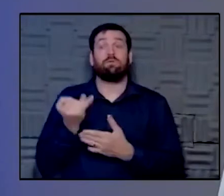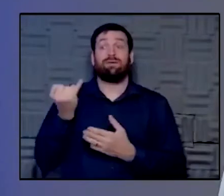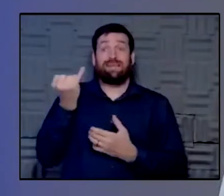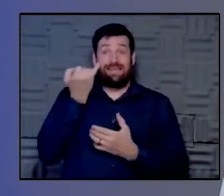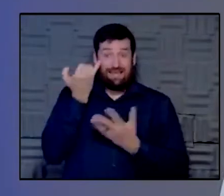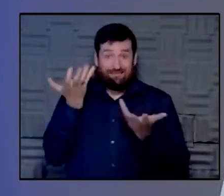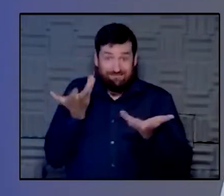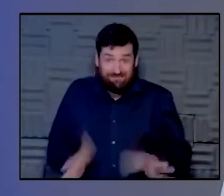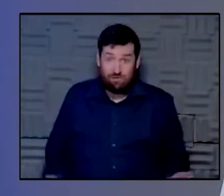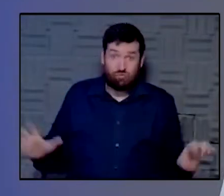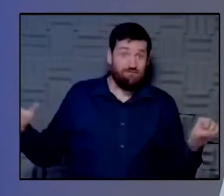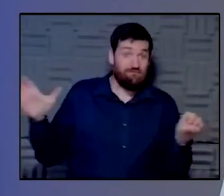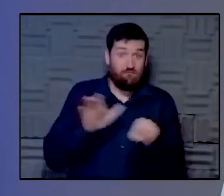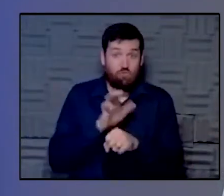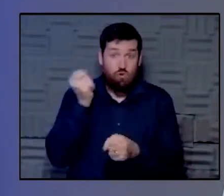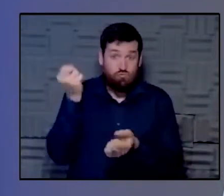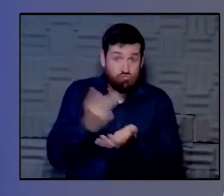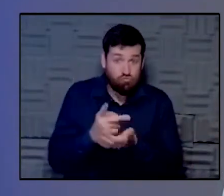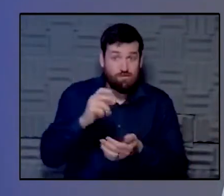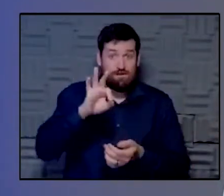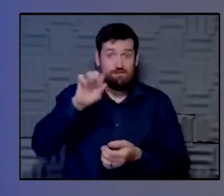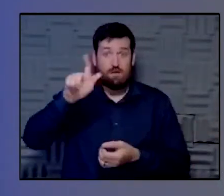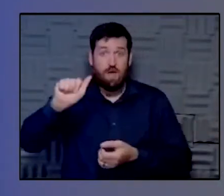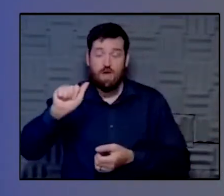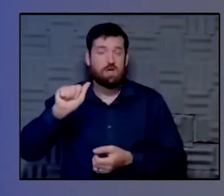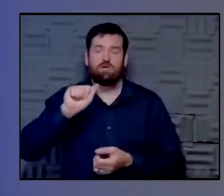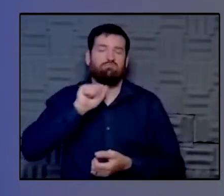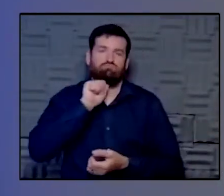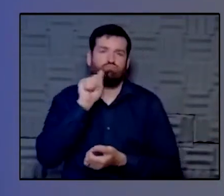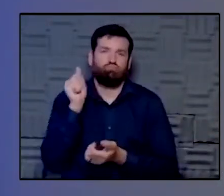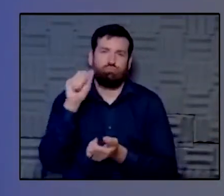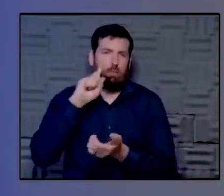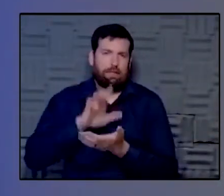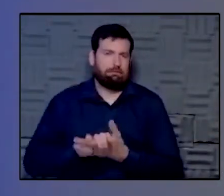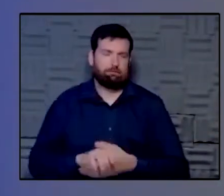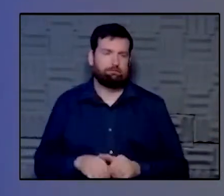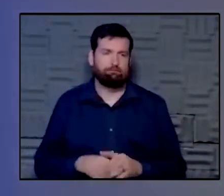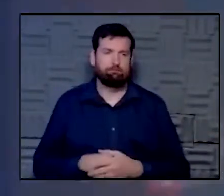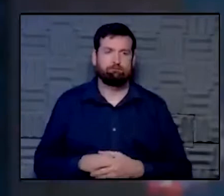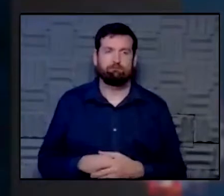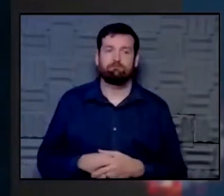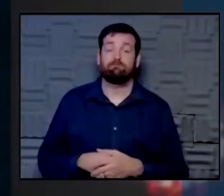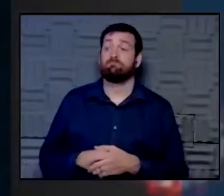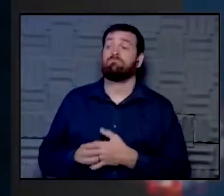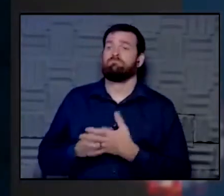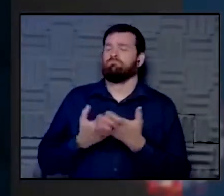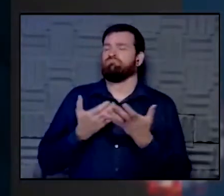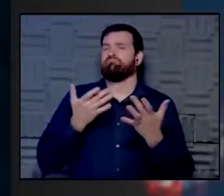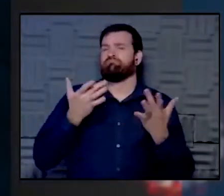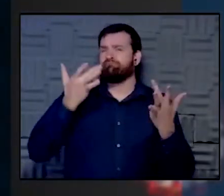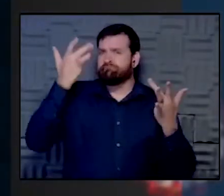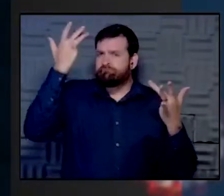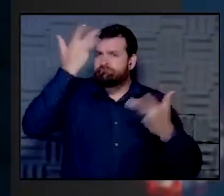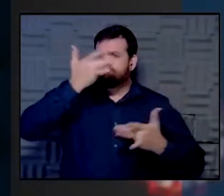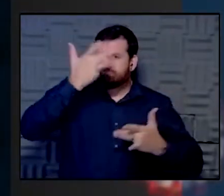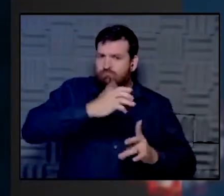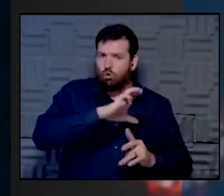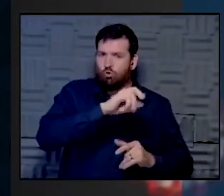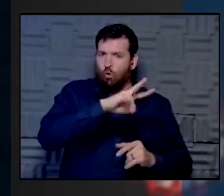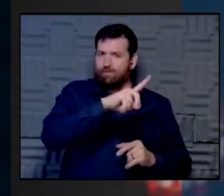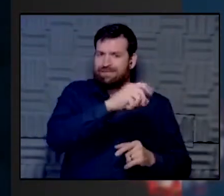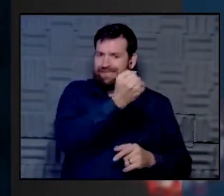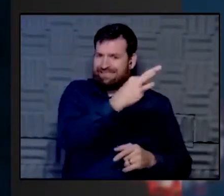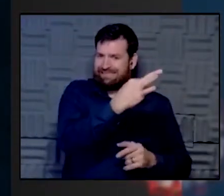is fully approved by the FDA, I don't believe it will. How long after having COVID-19 should you wait to